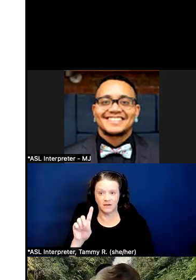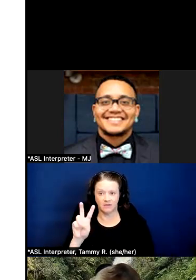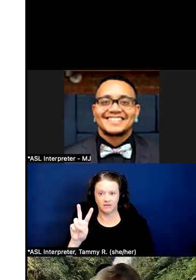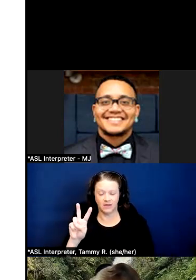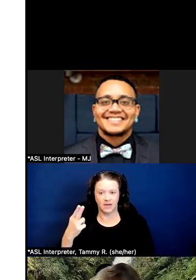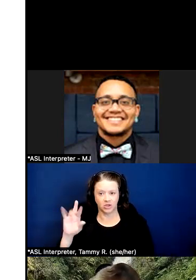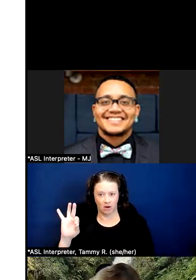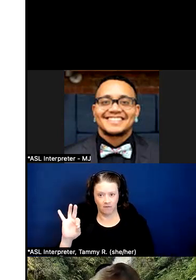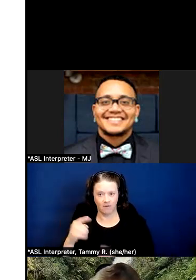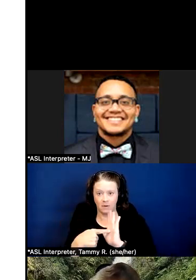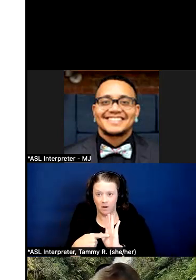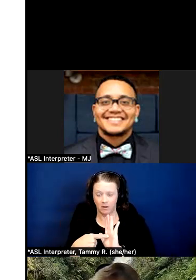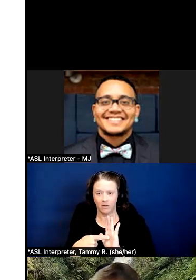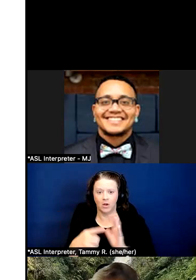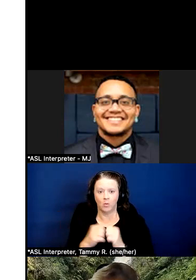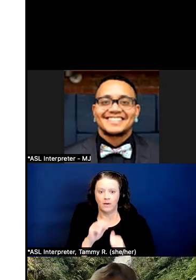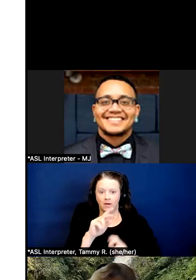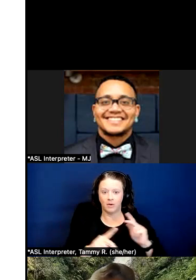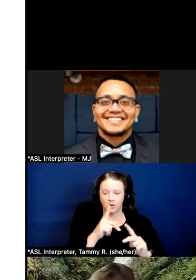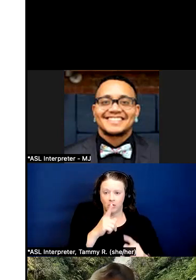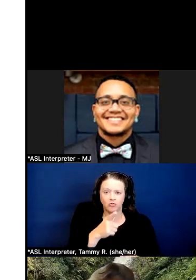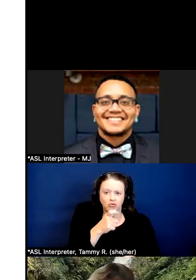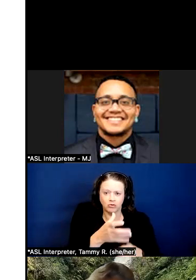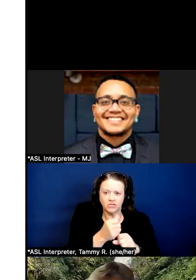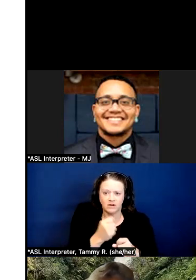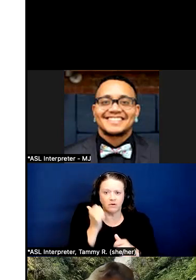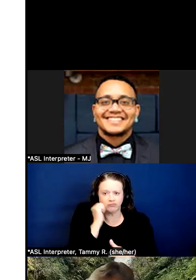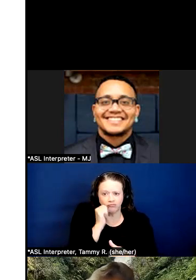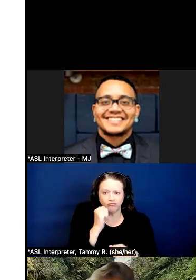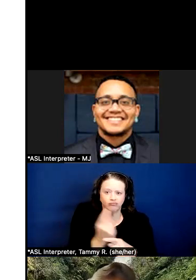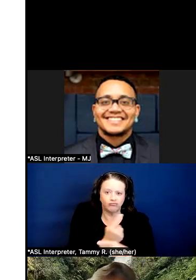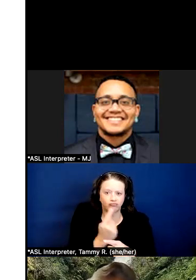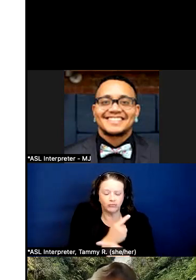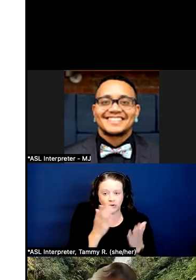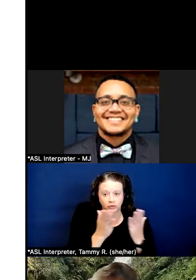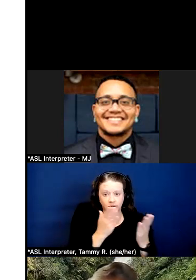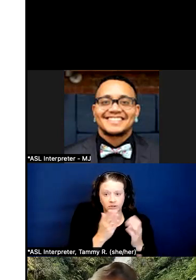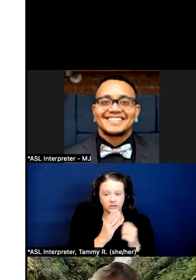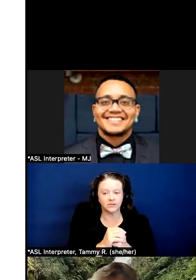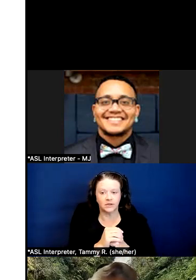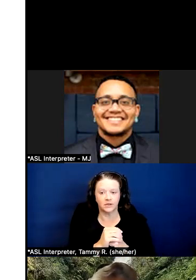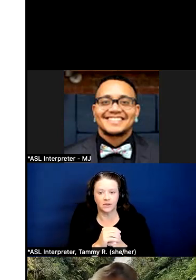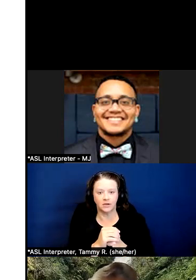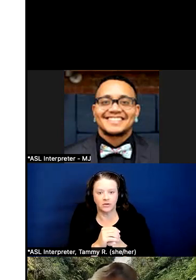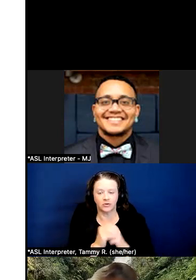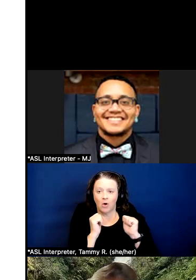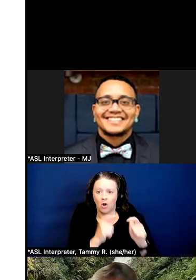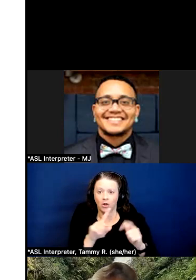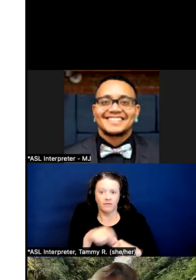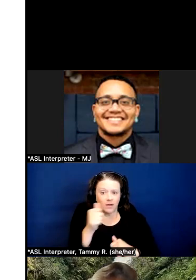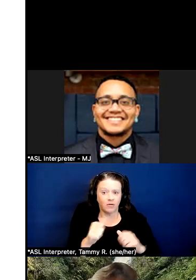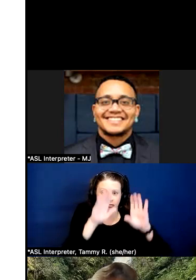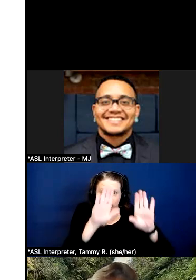model with those who received services as usual. So that would be all of the other wonderful